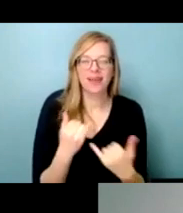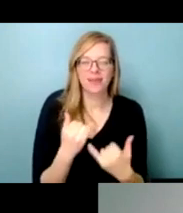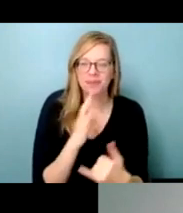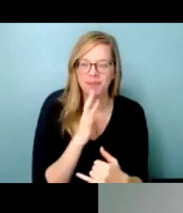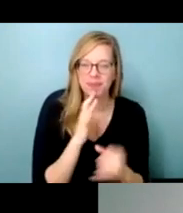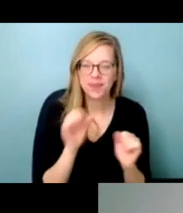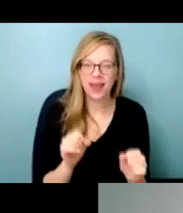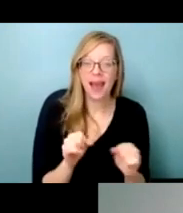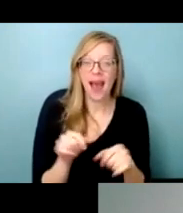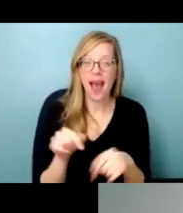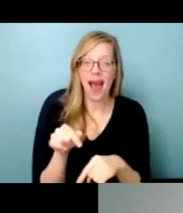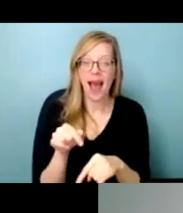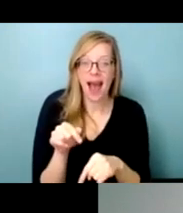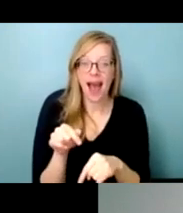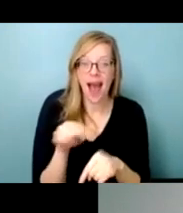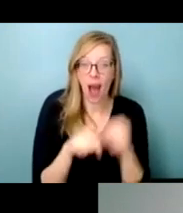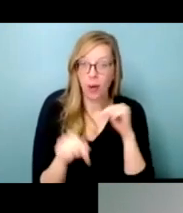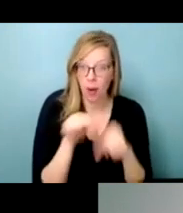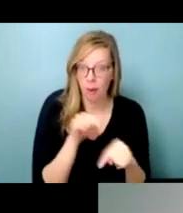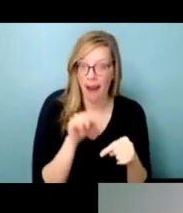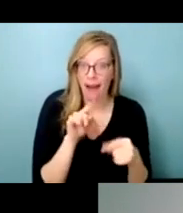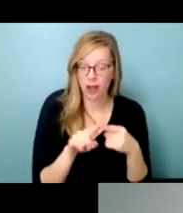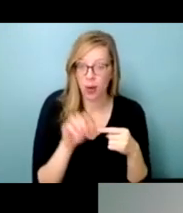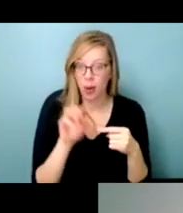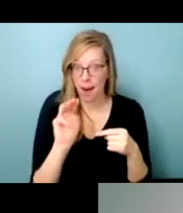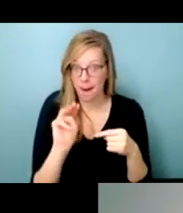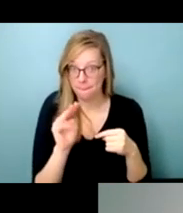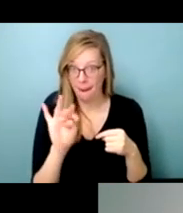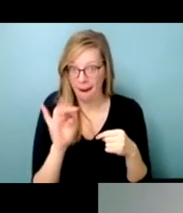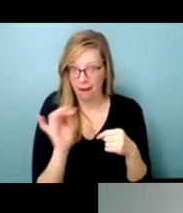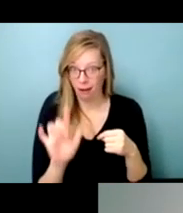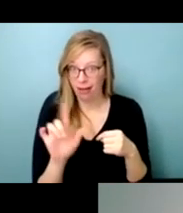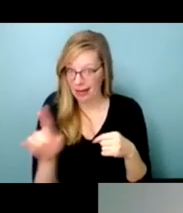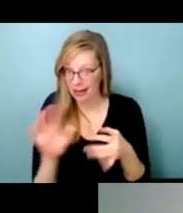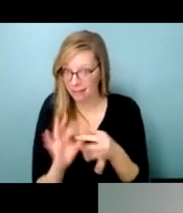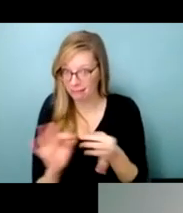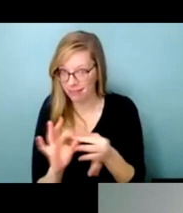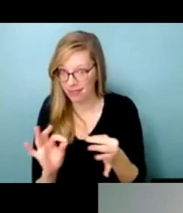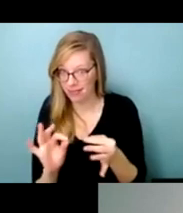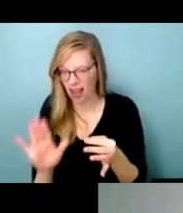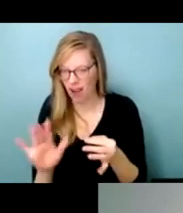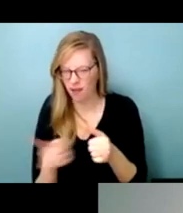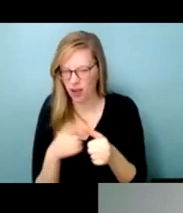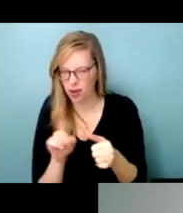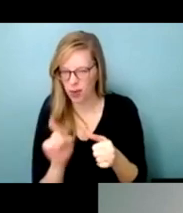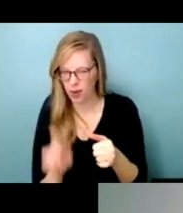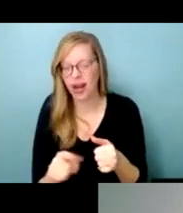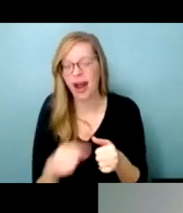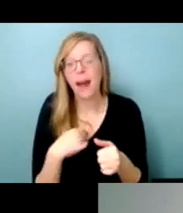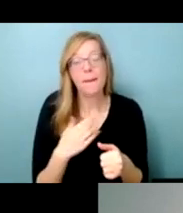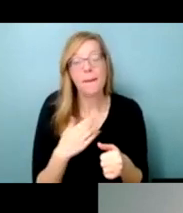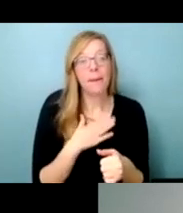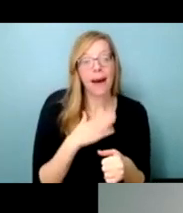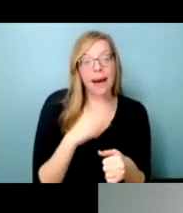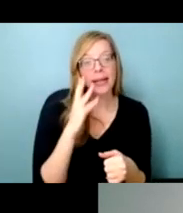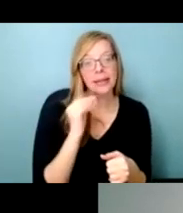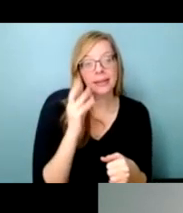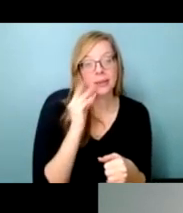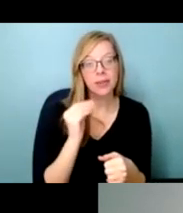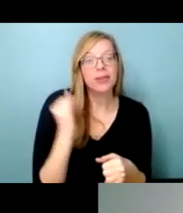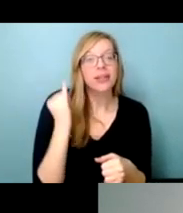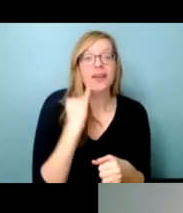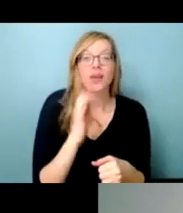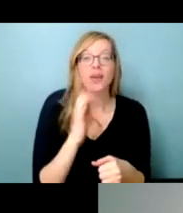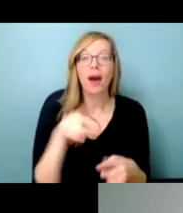I'd go back to what Michael said in his first question. Really, in my experience, particularly when we're talking about actual program